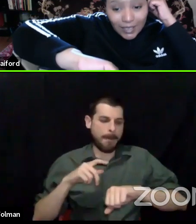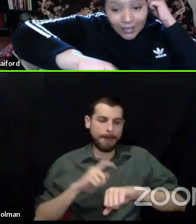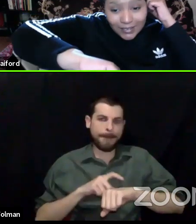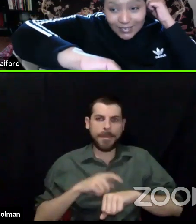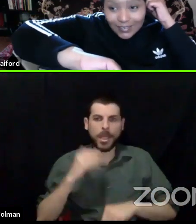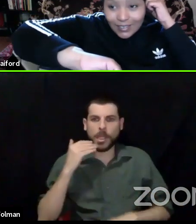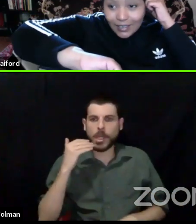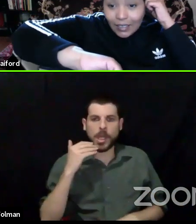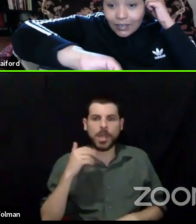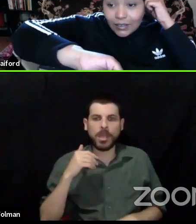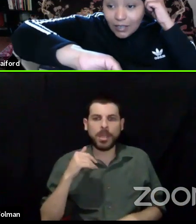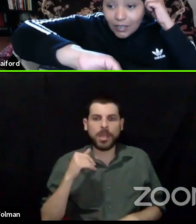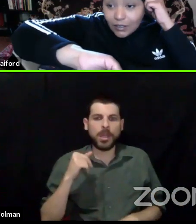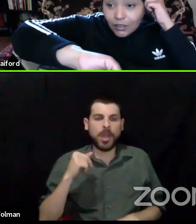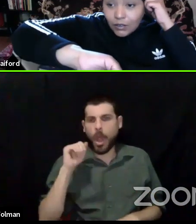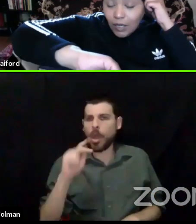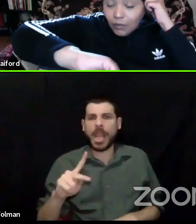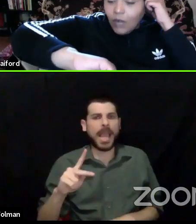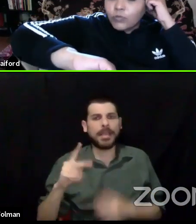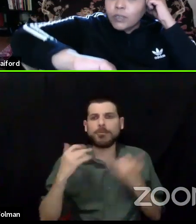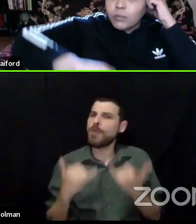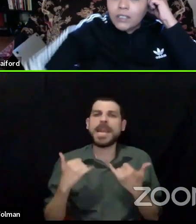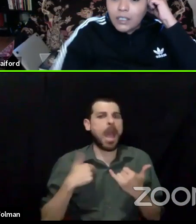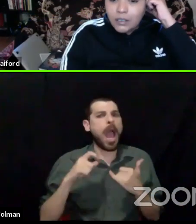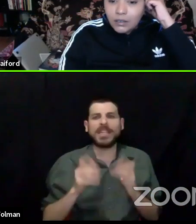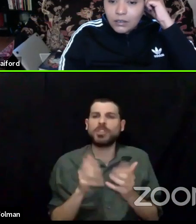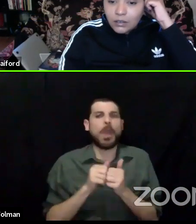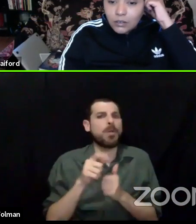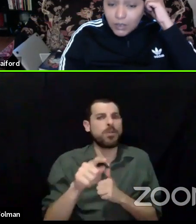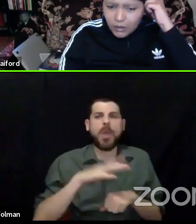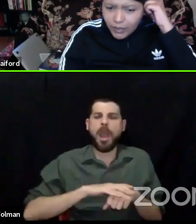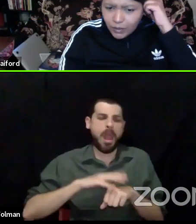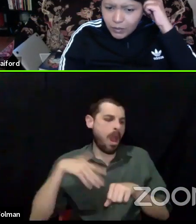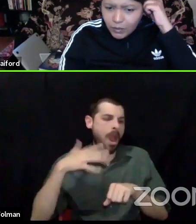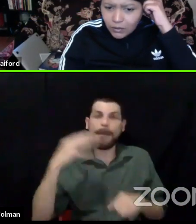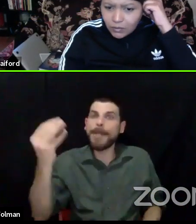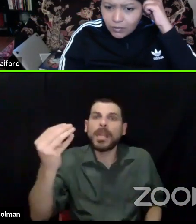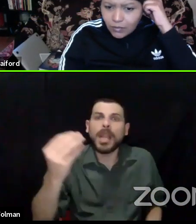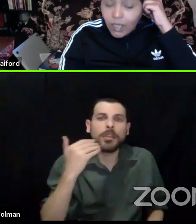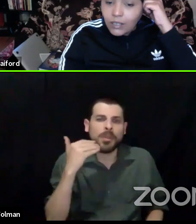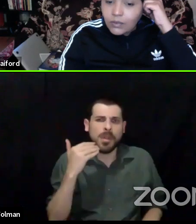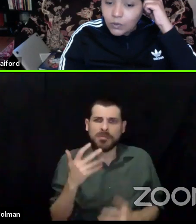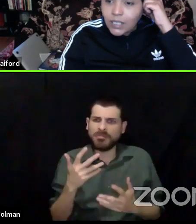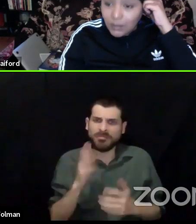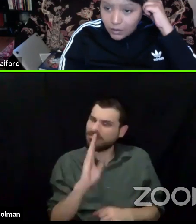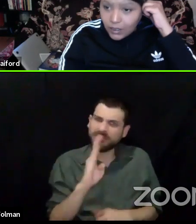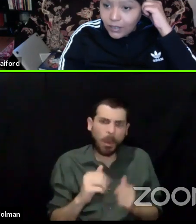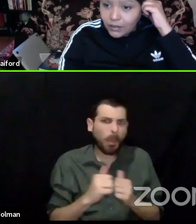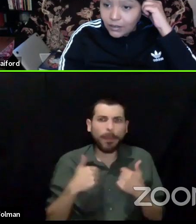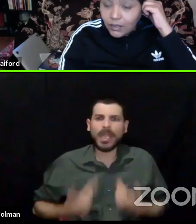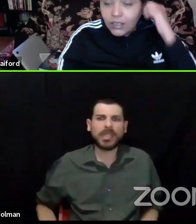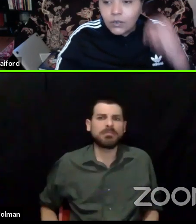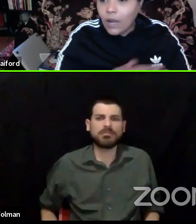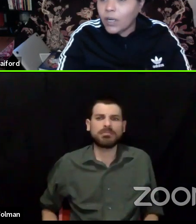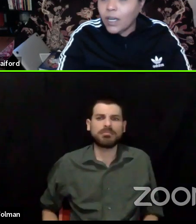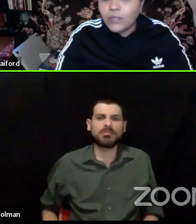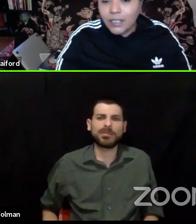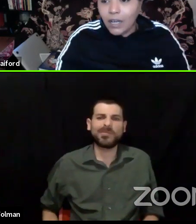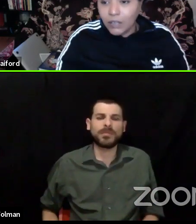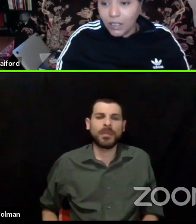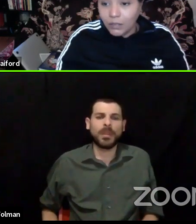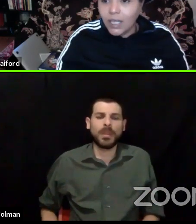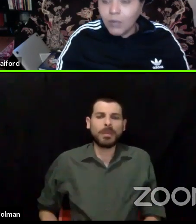What your calendar look like? I need to talk to you. I'm free Monday. You still available? All right, what that look like? Because